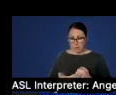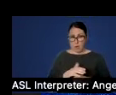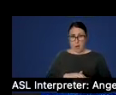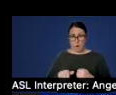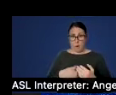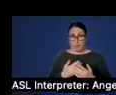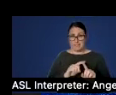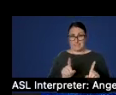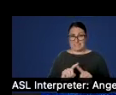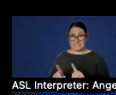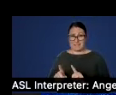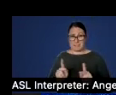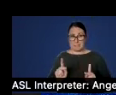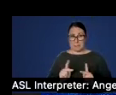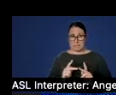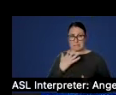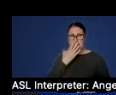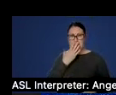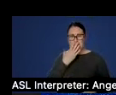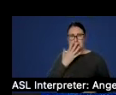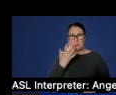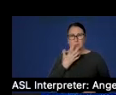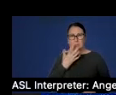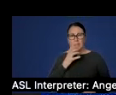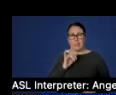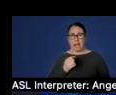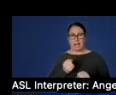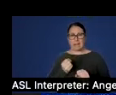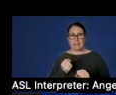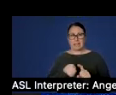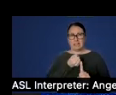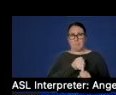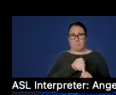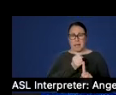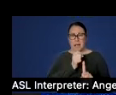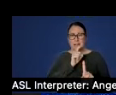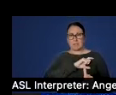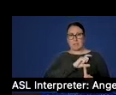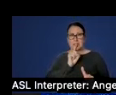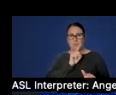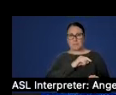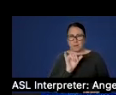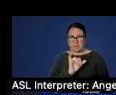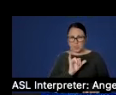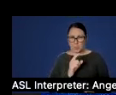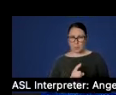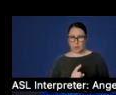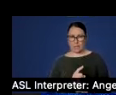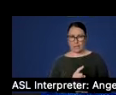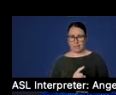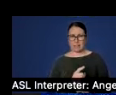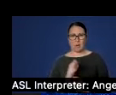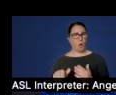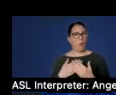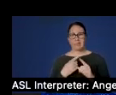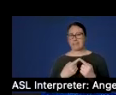like, oh shoot, like maybe that could have affected the police report too. I was just thinking of like all the different Right. factors of what we need to work with, and